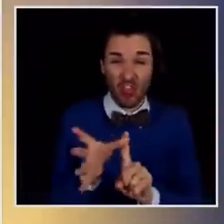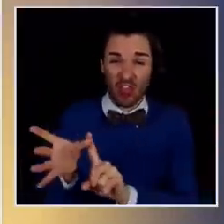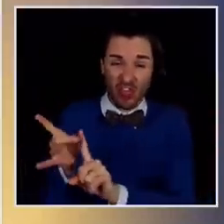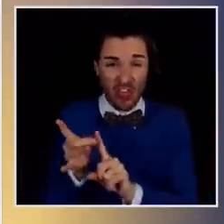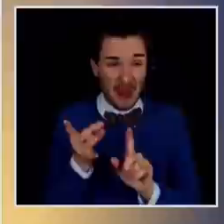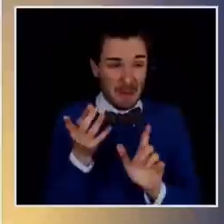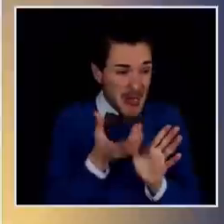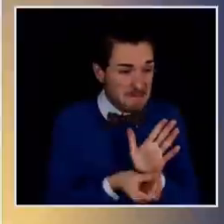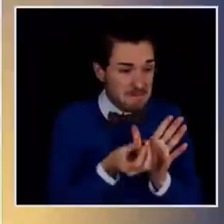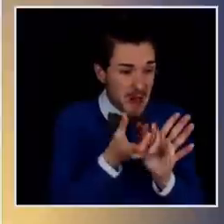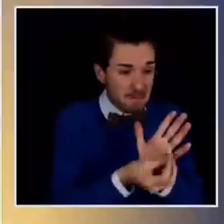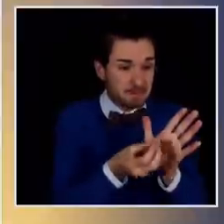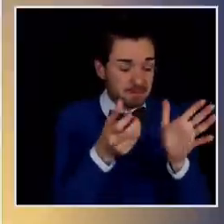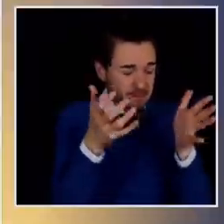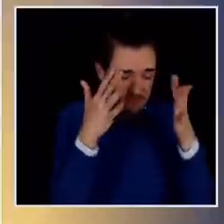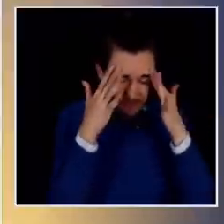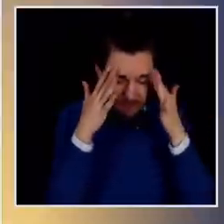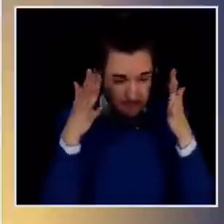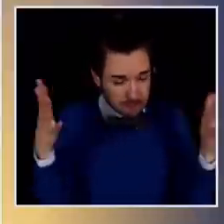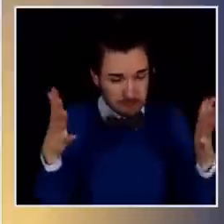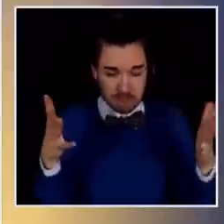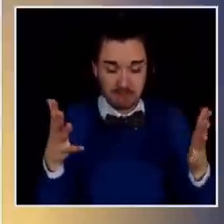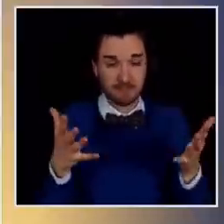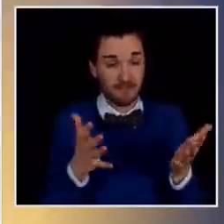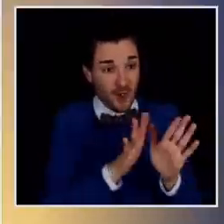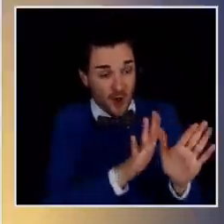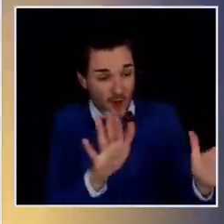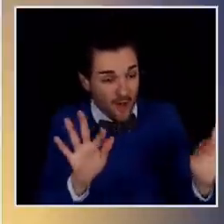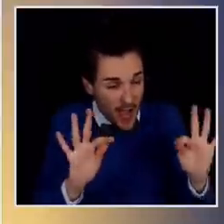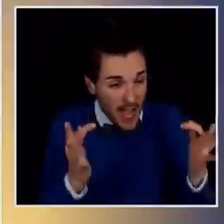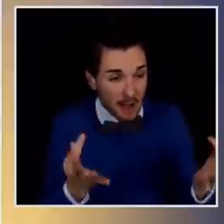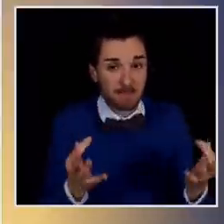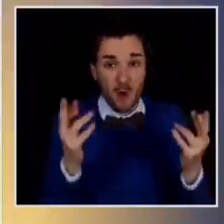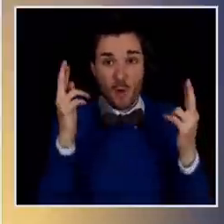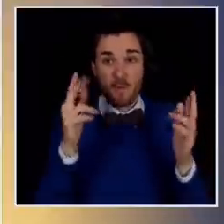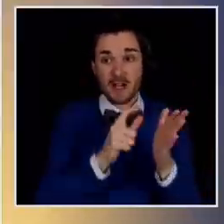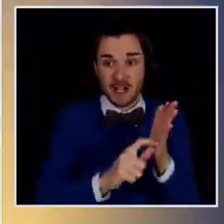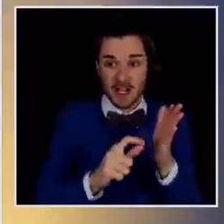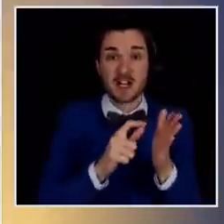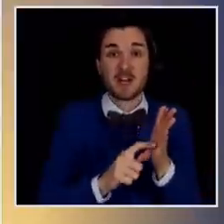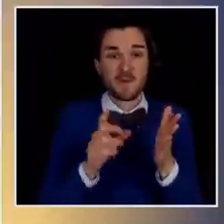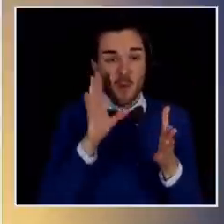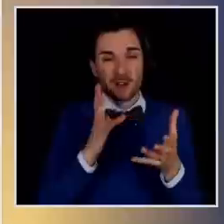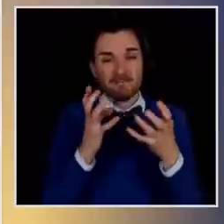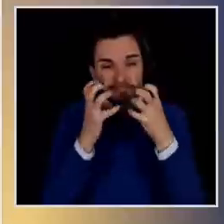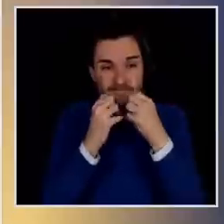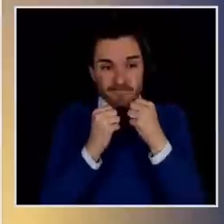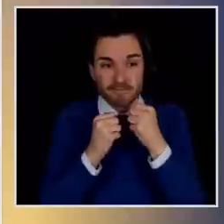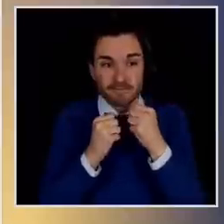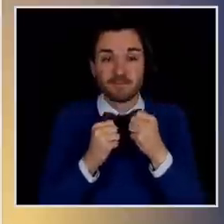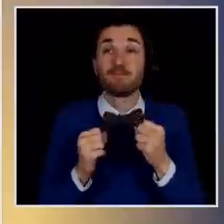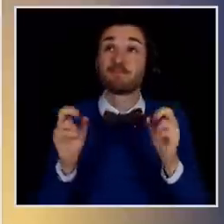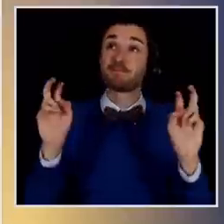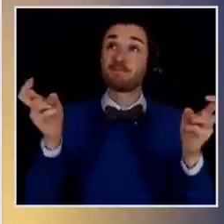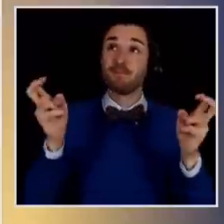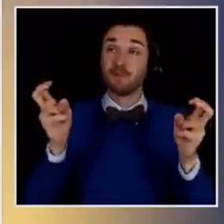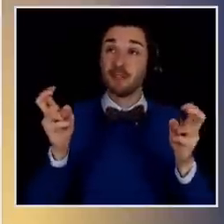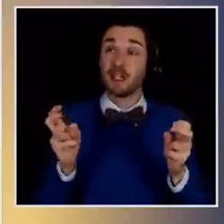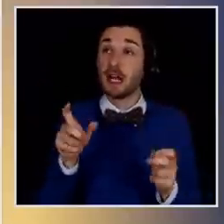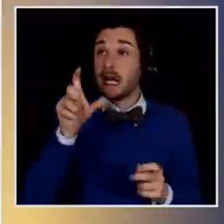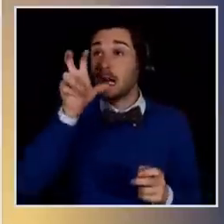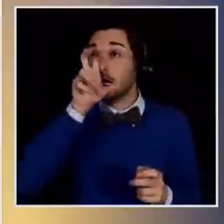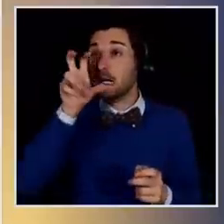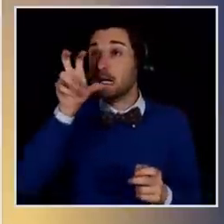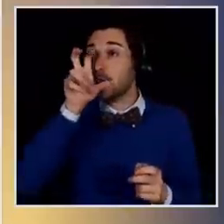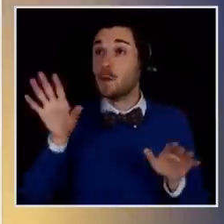this hymn gives you solace as well. And it goes like this. And he will raise you up on eagle's wings,